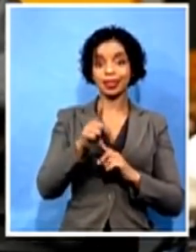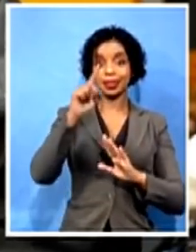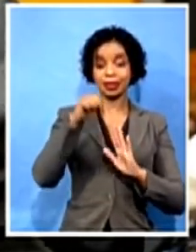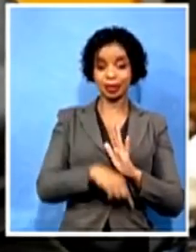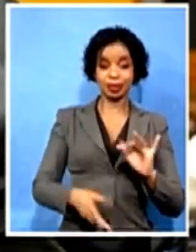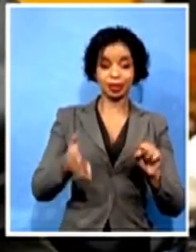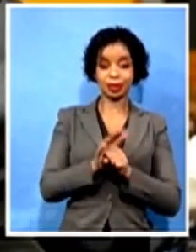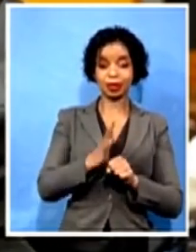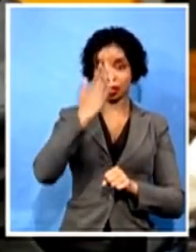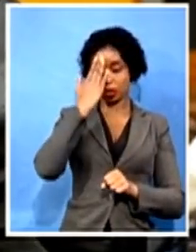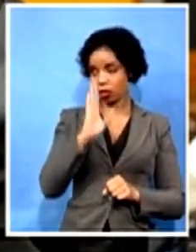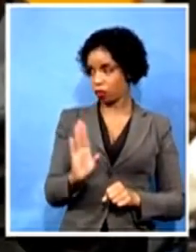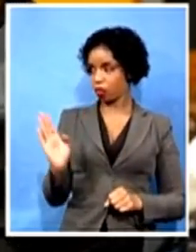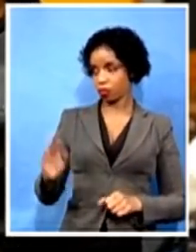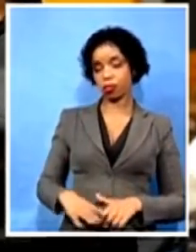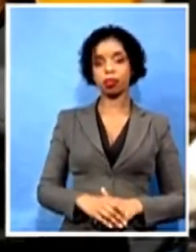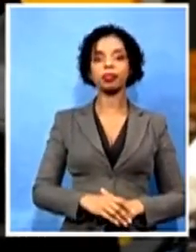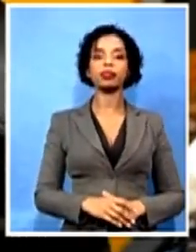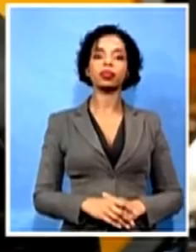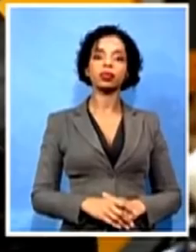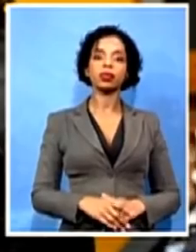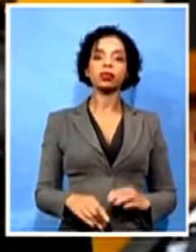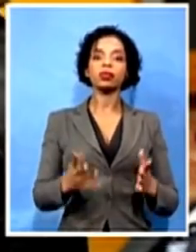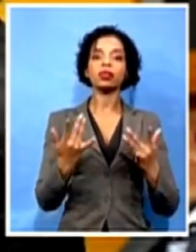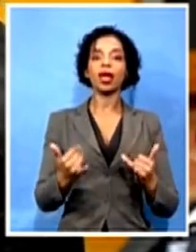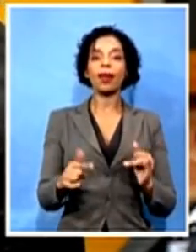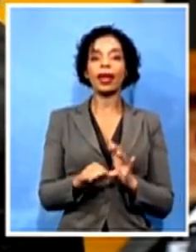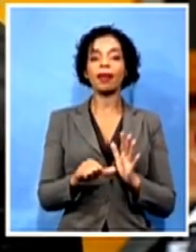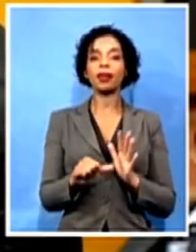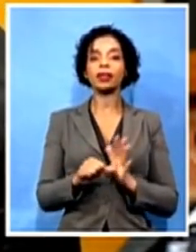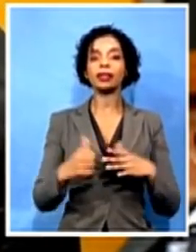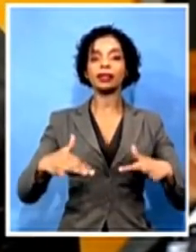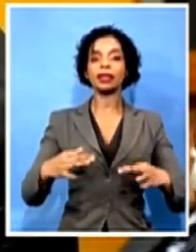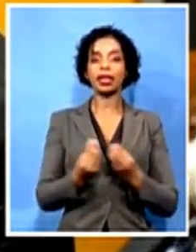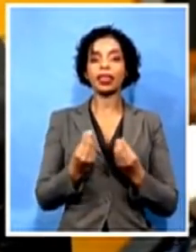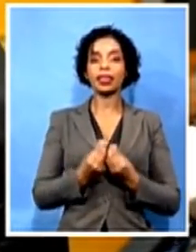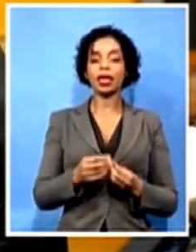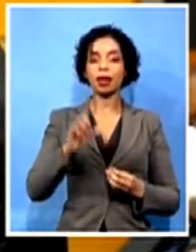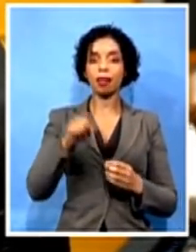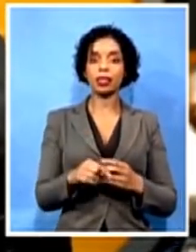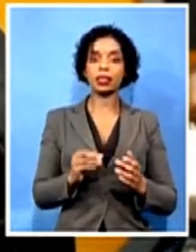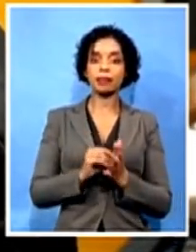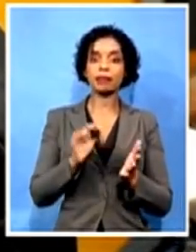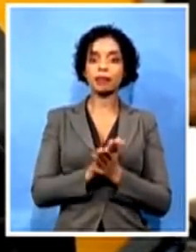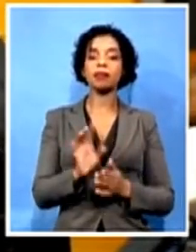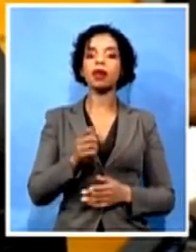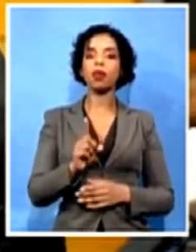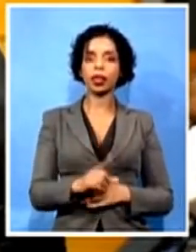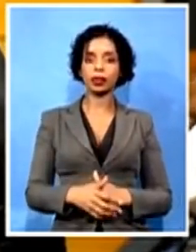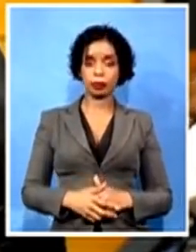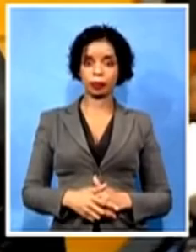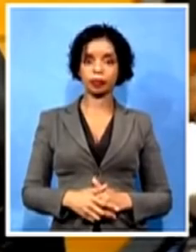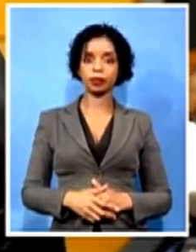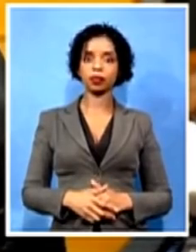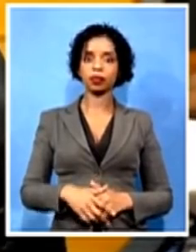And an important aspect to place on record in this regard is that Advocate Sarunia, who's dealing with that matter,